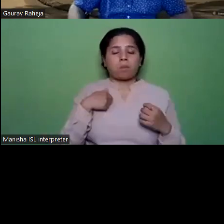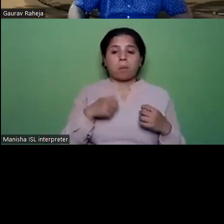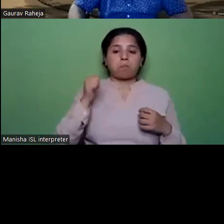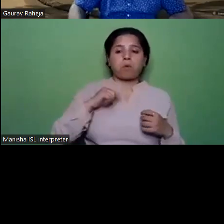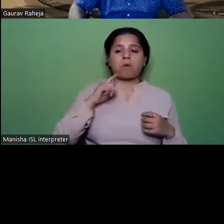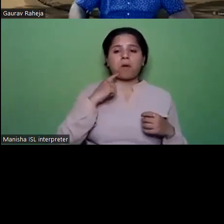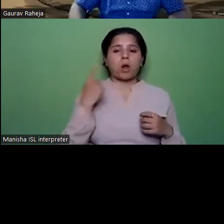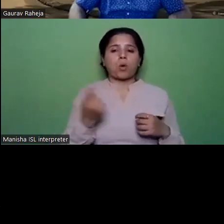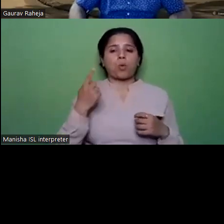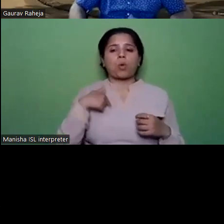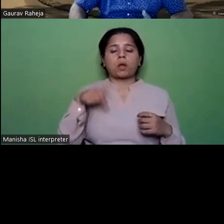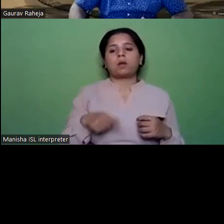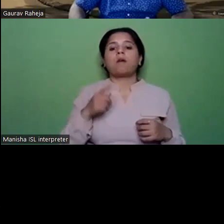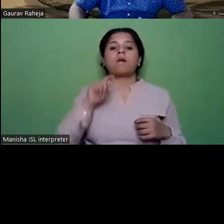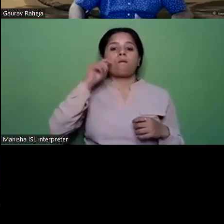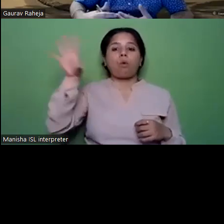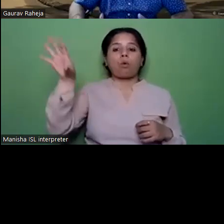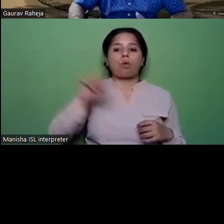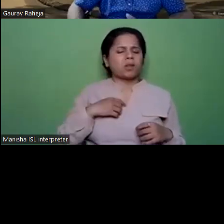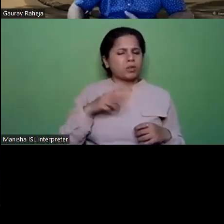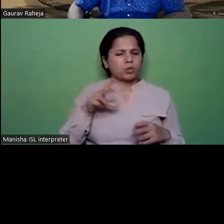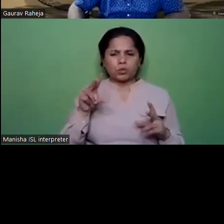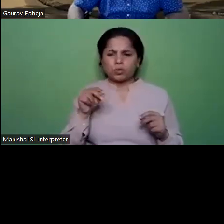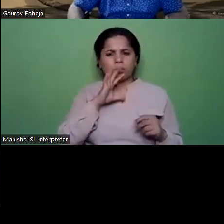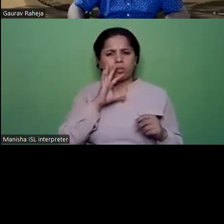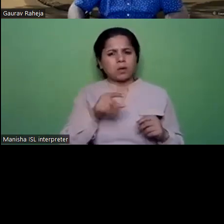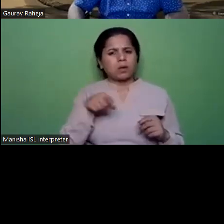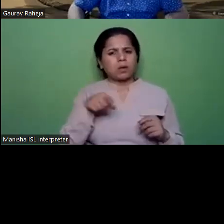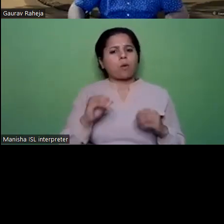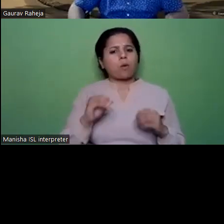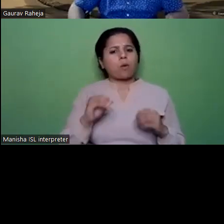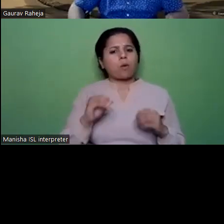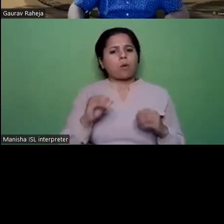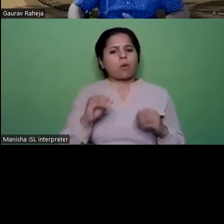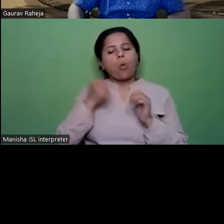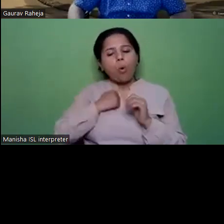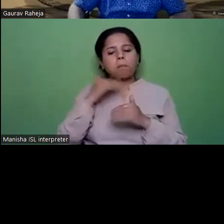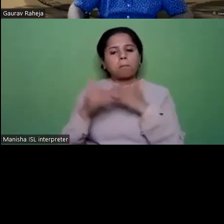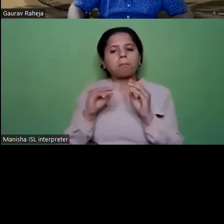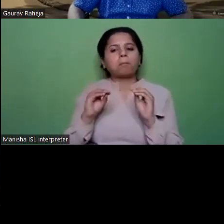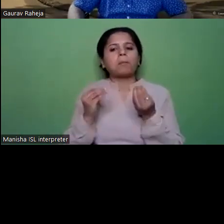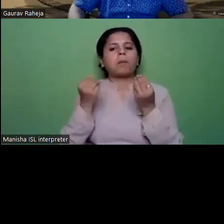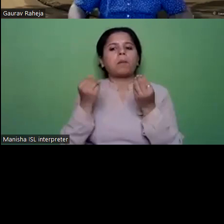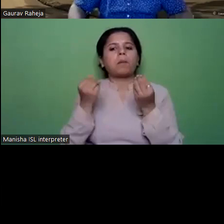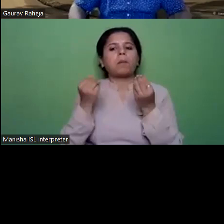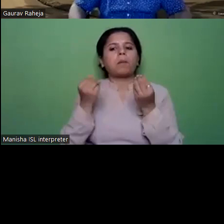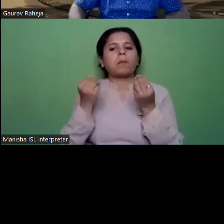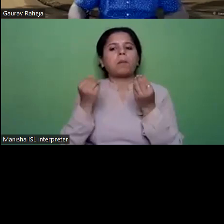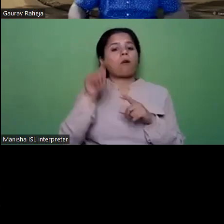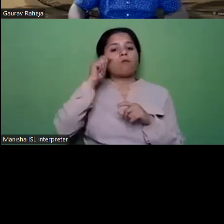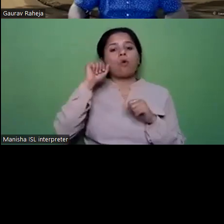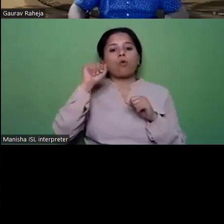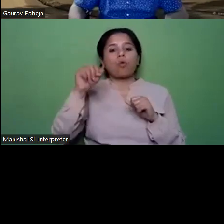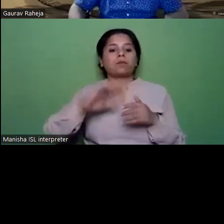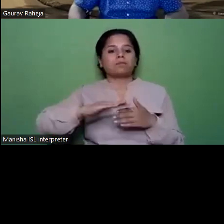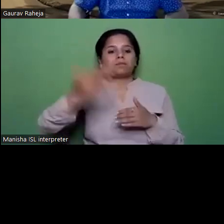making what we have Western. No, it's also about improvising your own culture. Likewise, you also have the Western one,